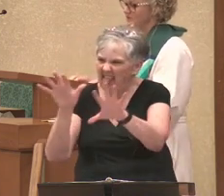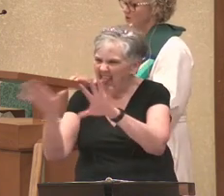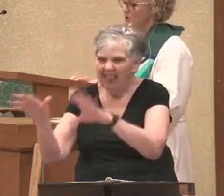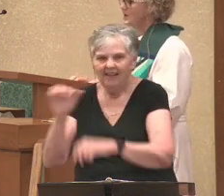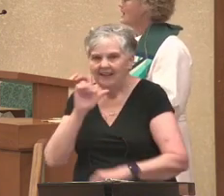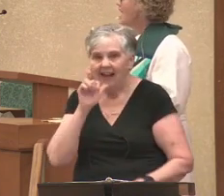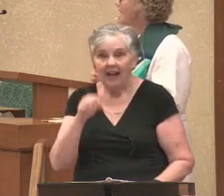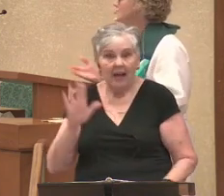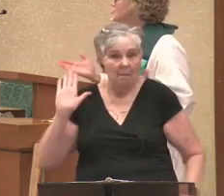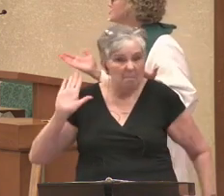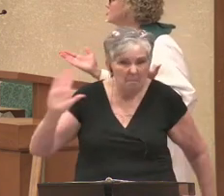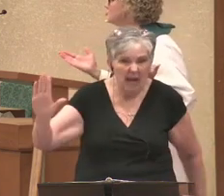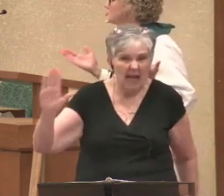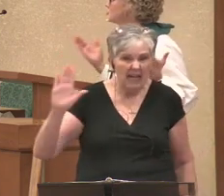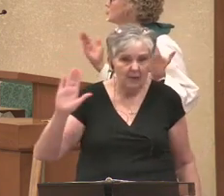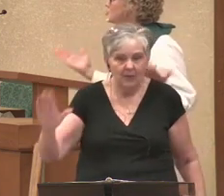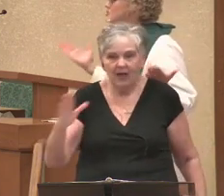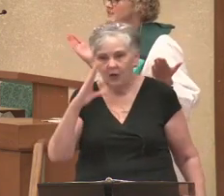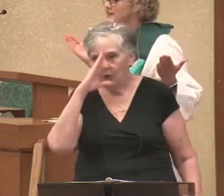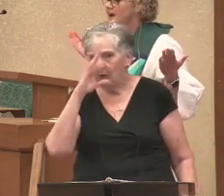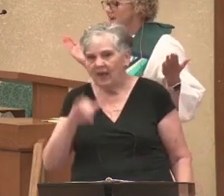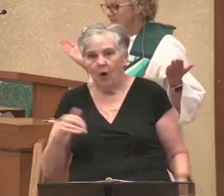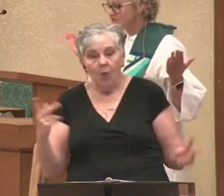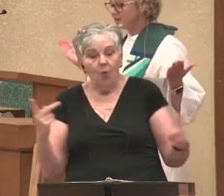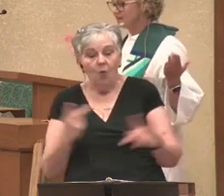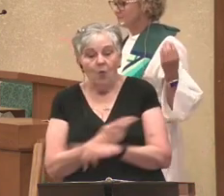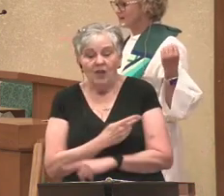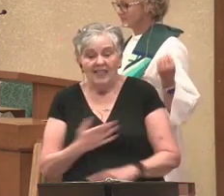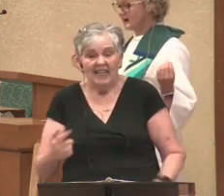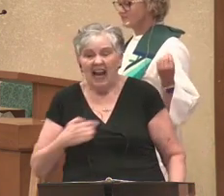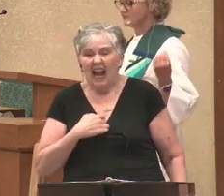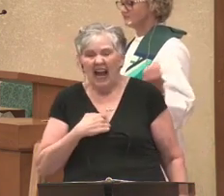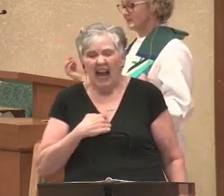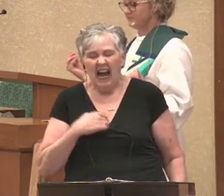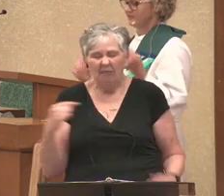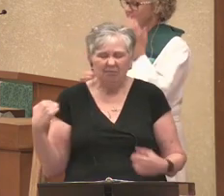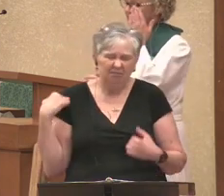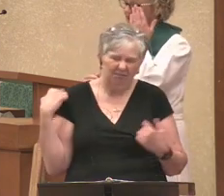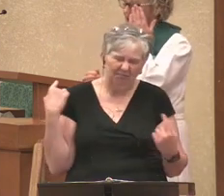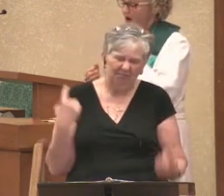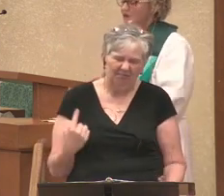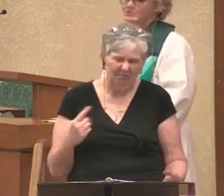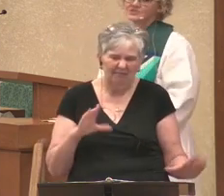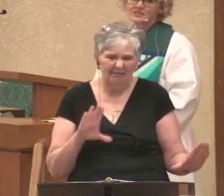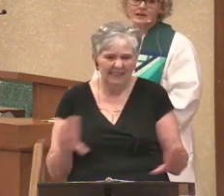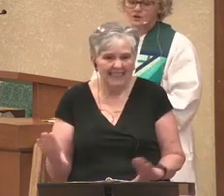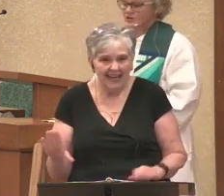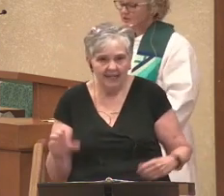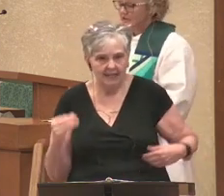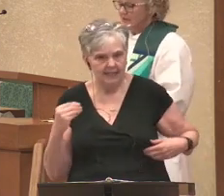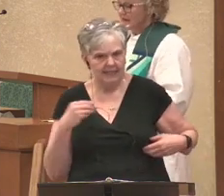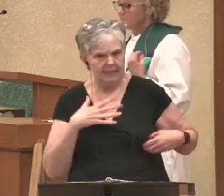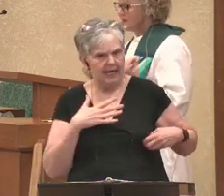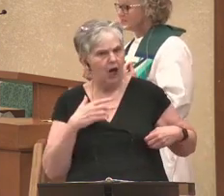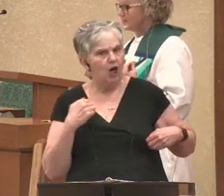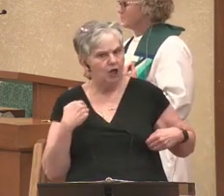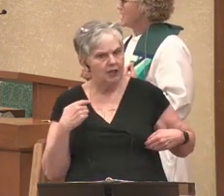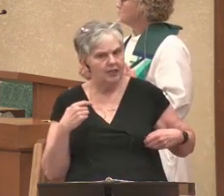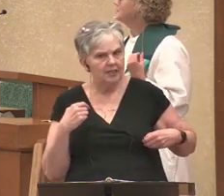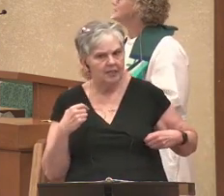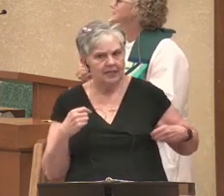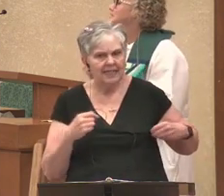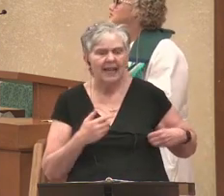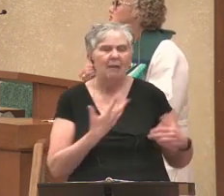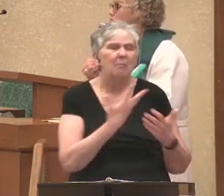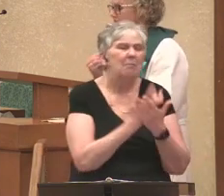on a window. I just knew this was the worst thing I had ever done in my entire life. I was scared, and I begged my